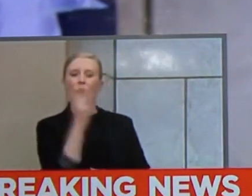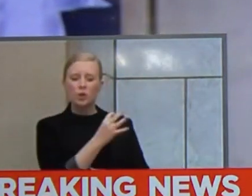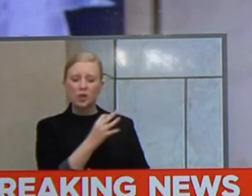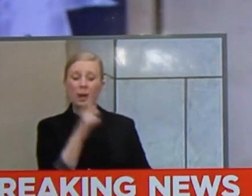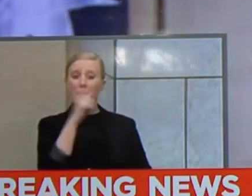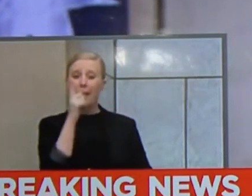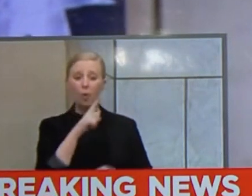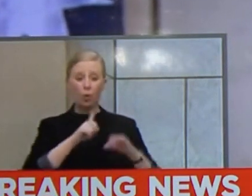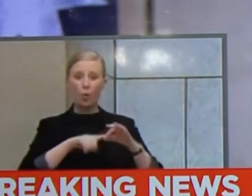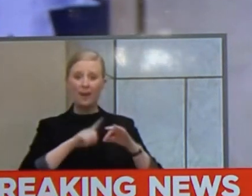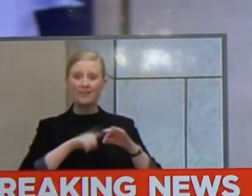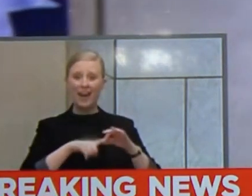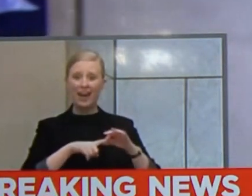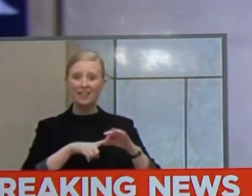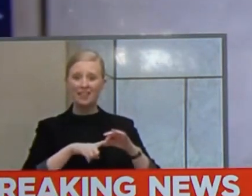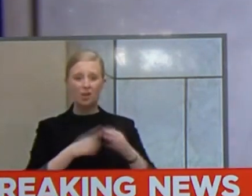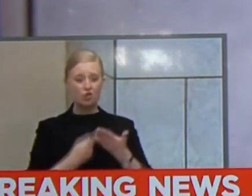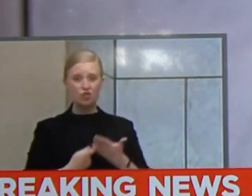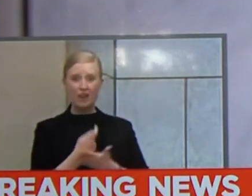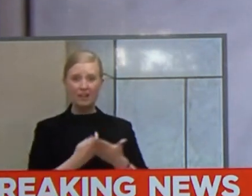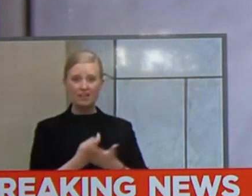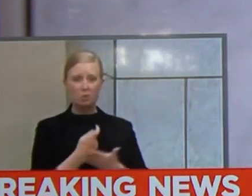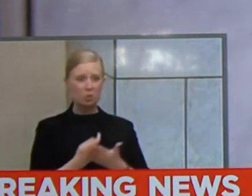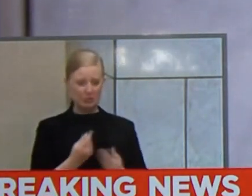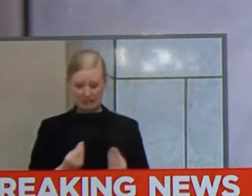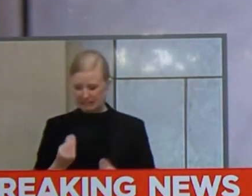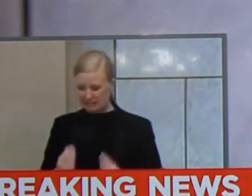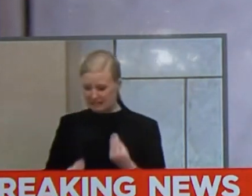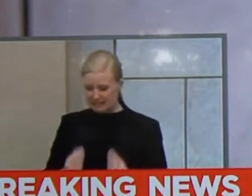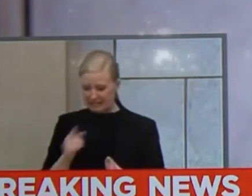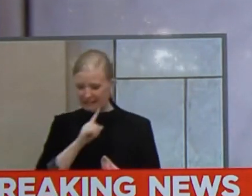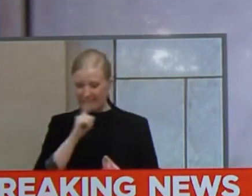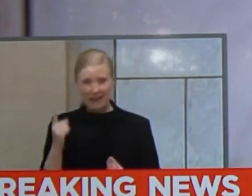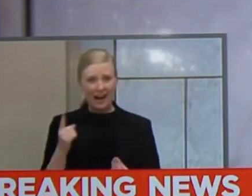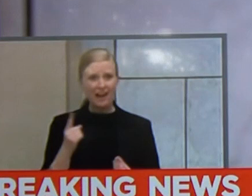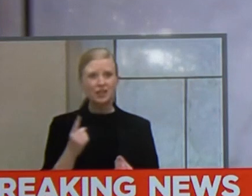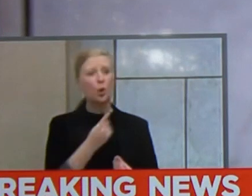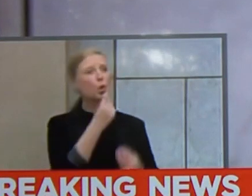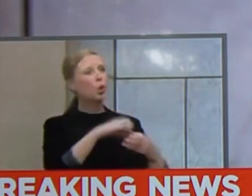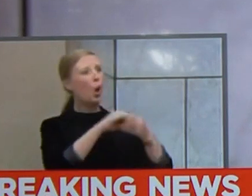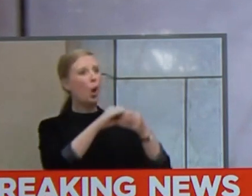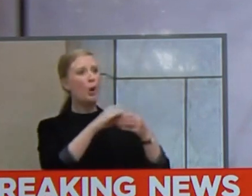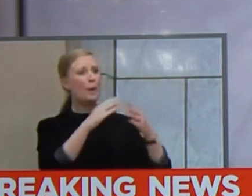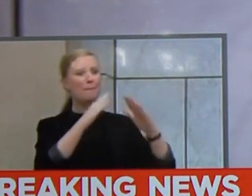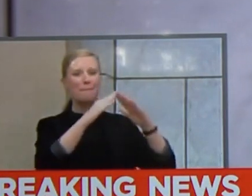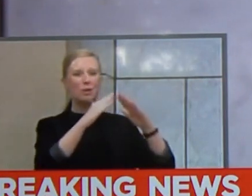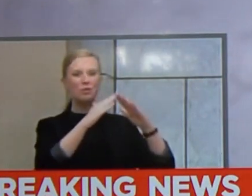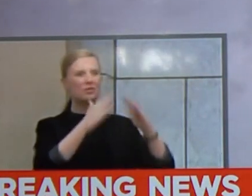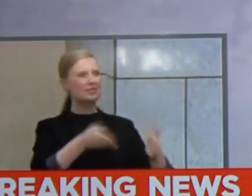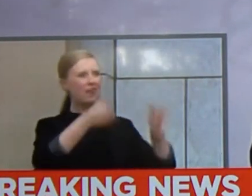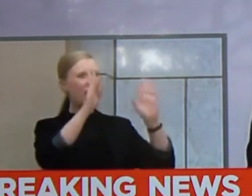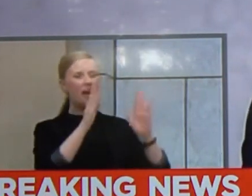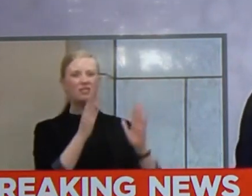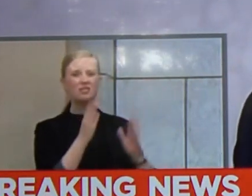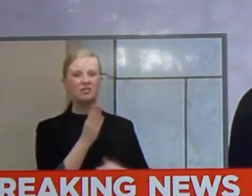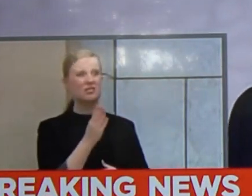tribunal on rental claims. That their landlords are saying the eviction moratorium you guys have introduced is not law. Do you have any comments on that? My